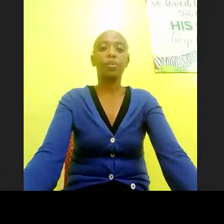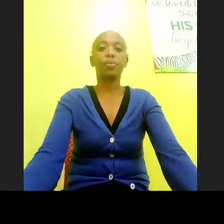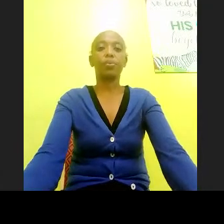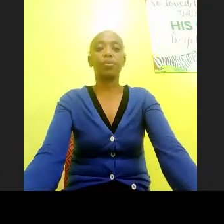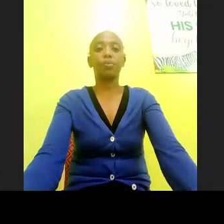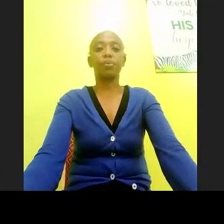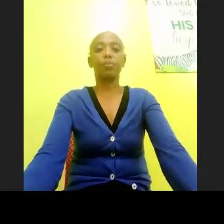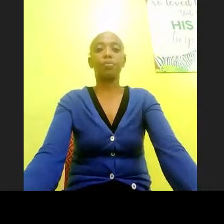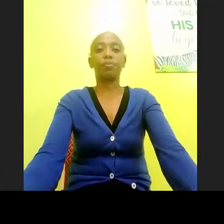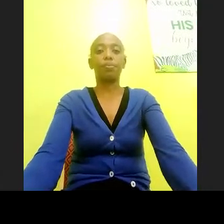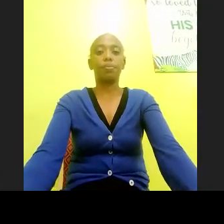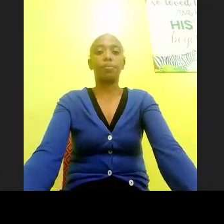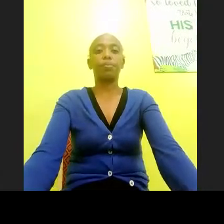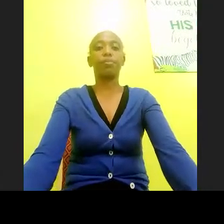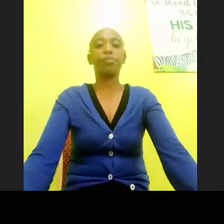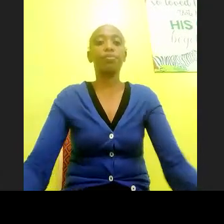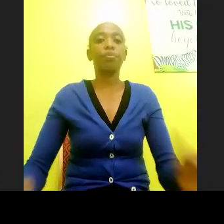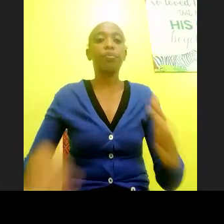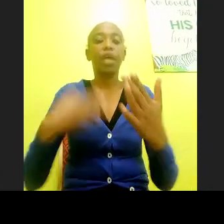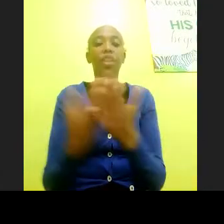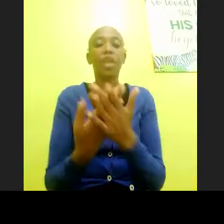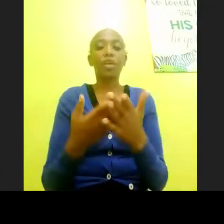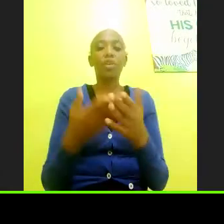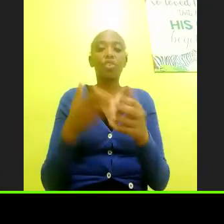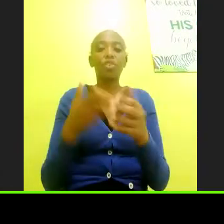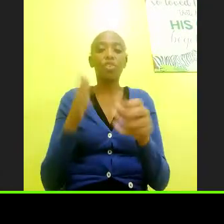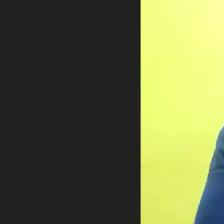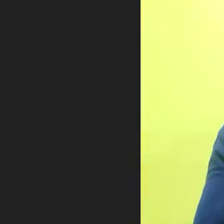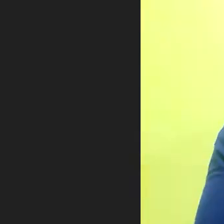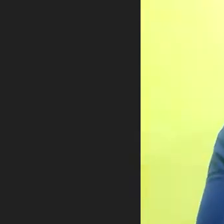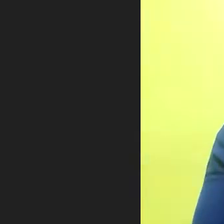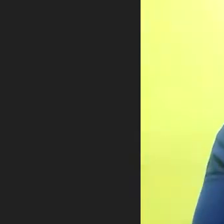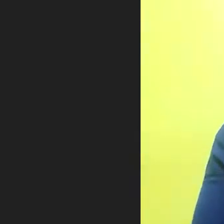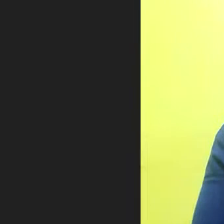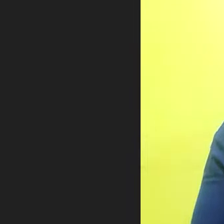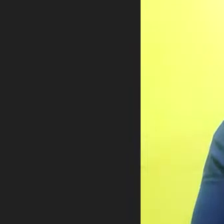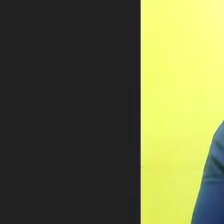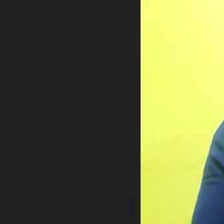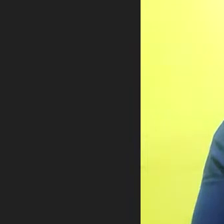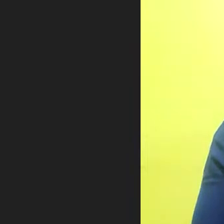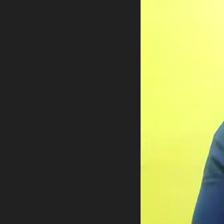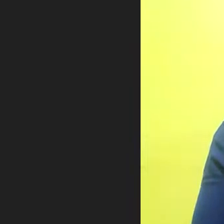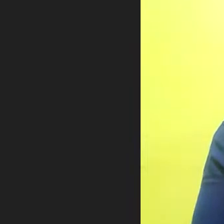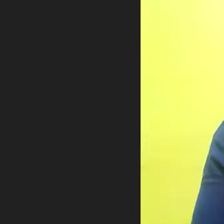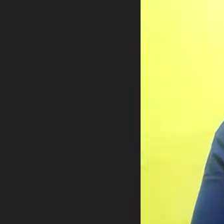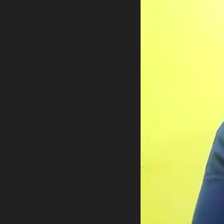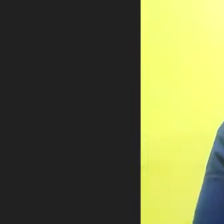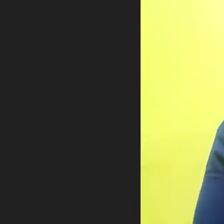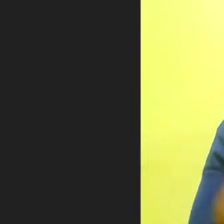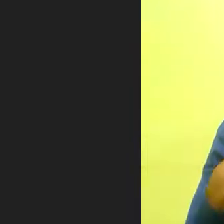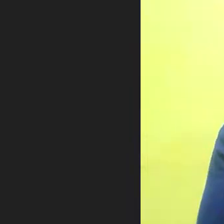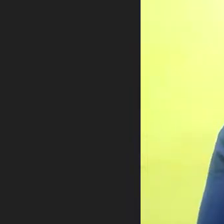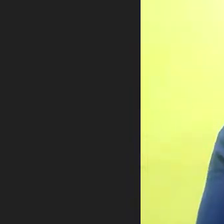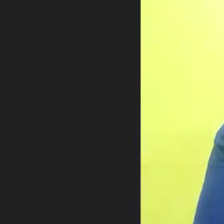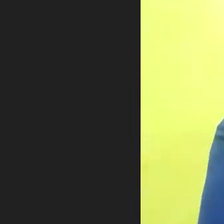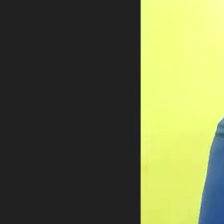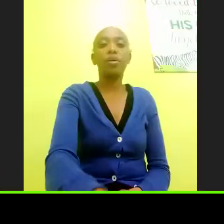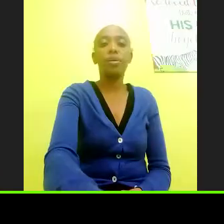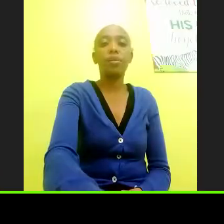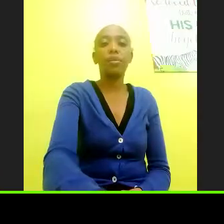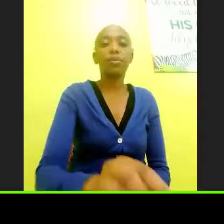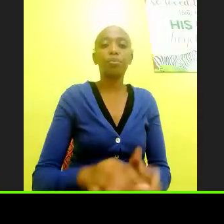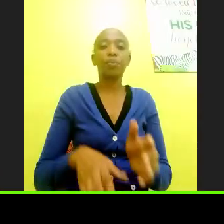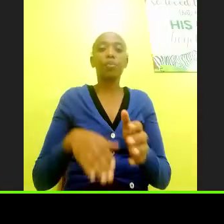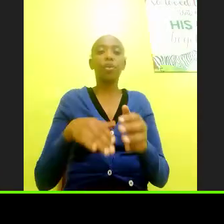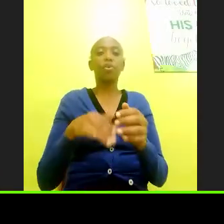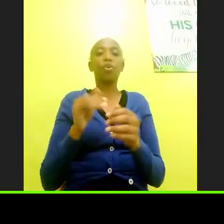Thank you so much for that, Zain. I think that's just so much to take in, so much to absorb. The figures,